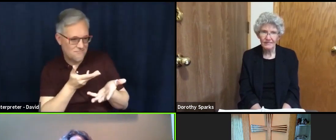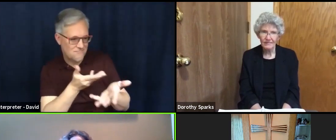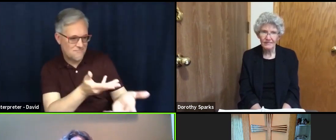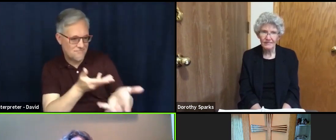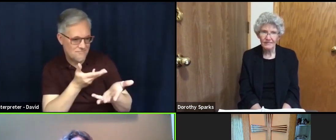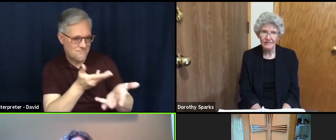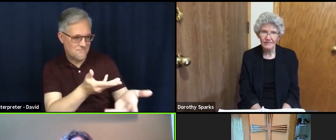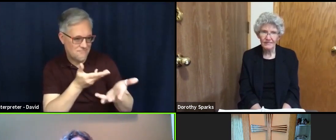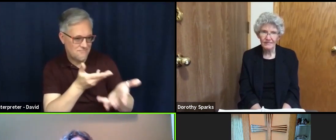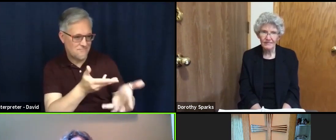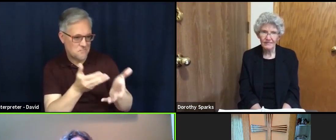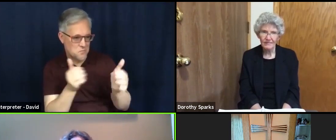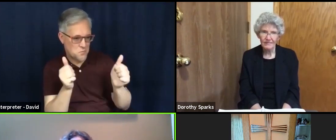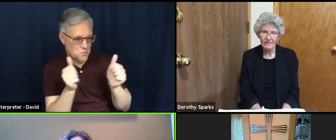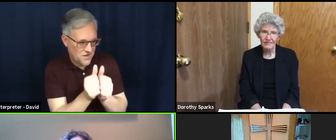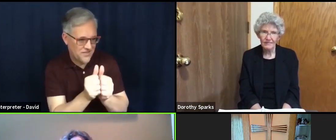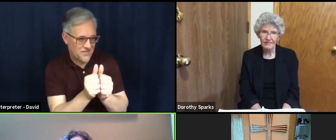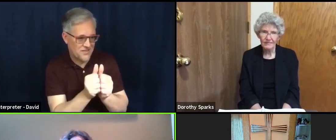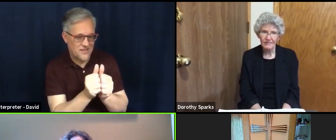They were with him,